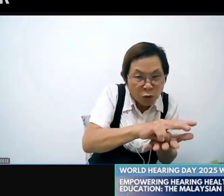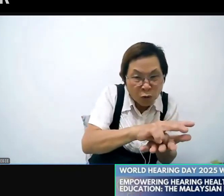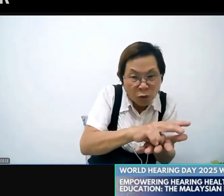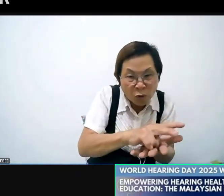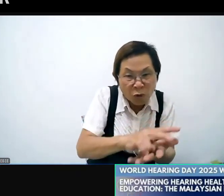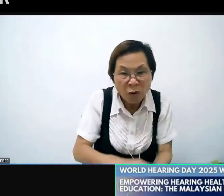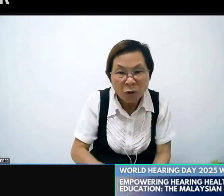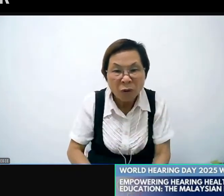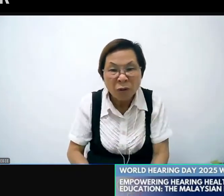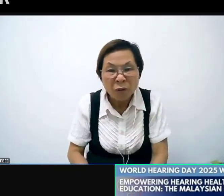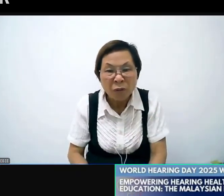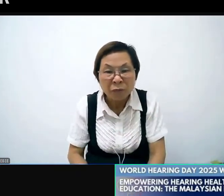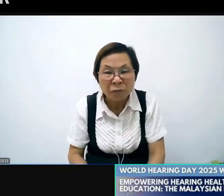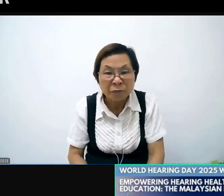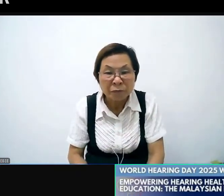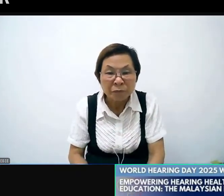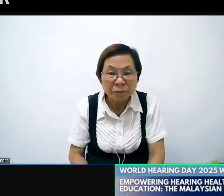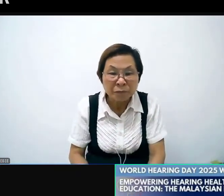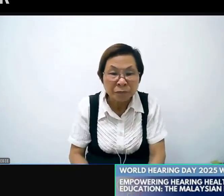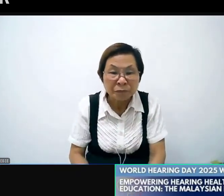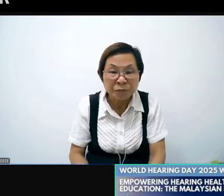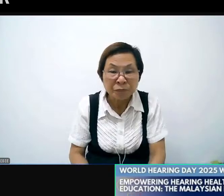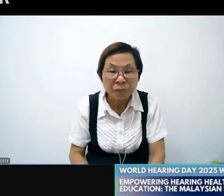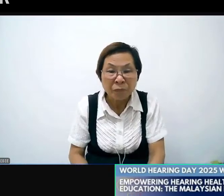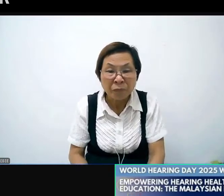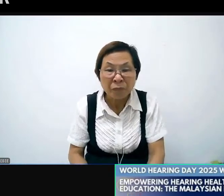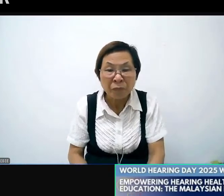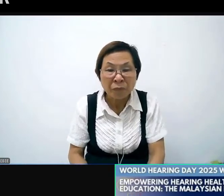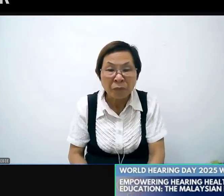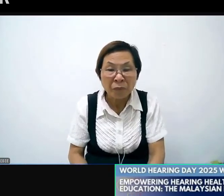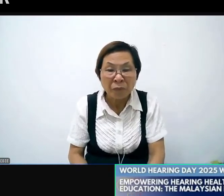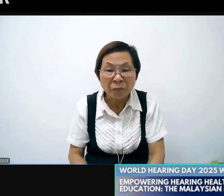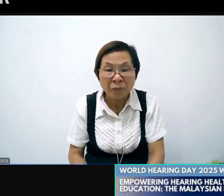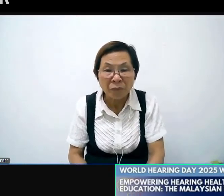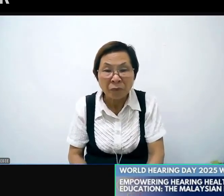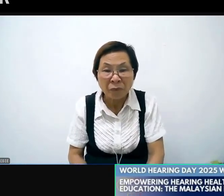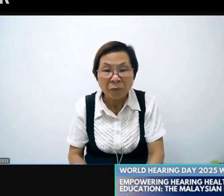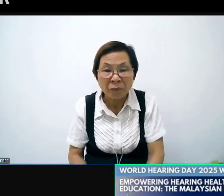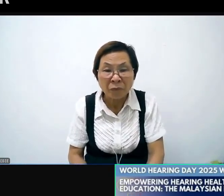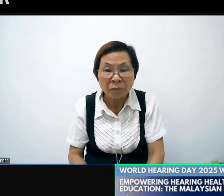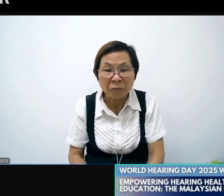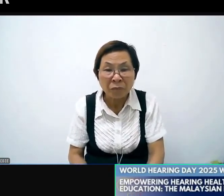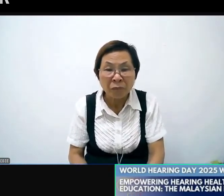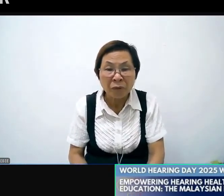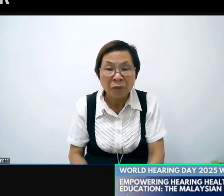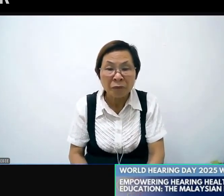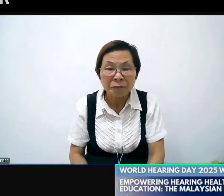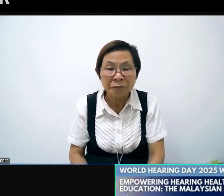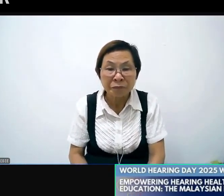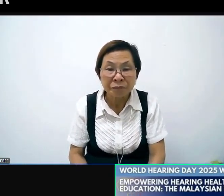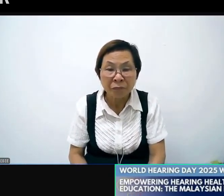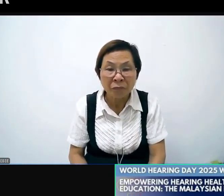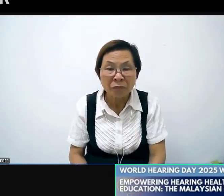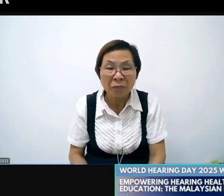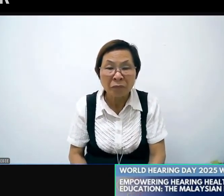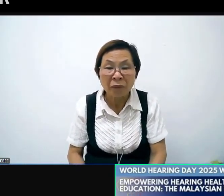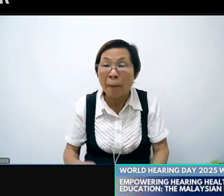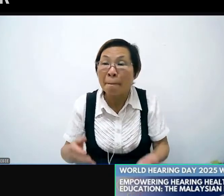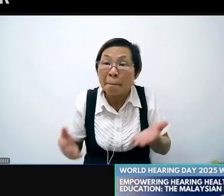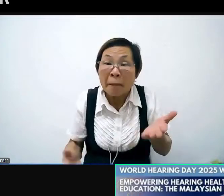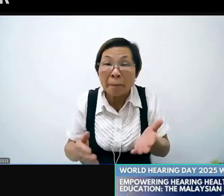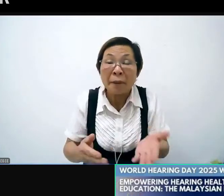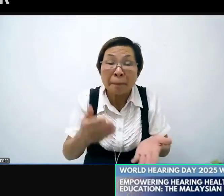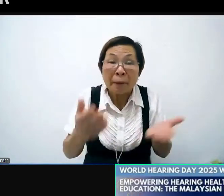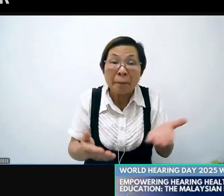very high resolution. Maybe we can go down to a low resolution. So that's all from me. I hope